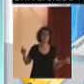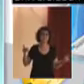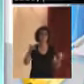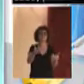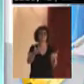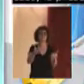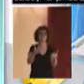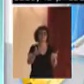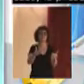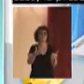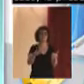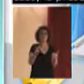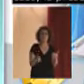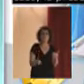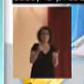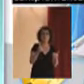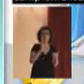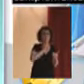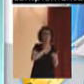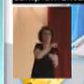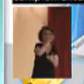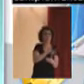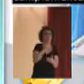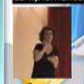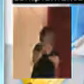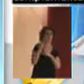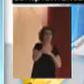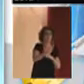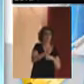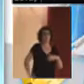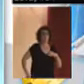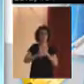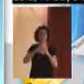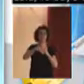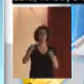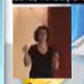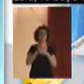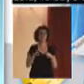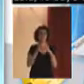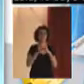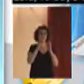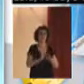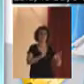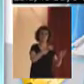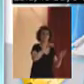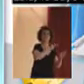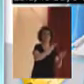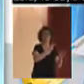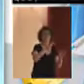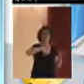the presentation is going to look at something complementary to what Laia said, a